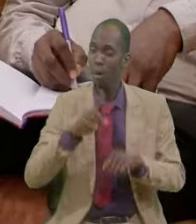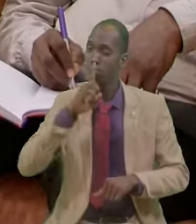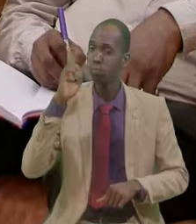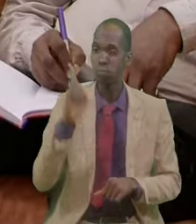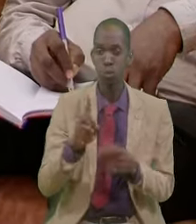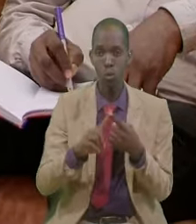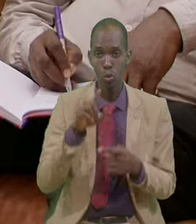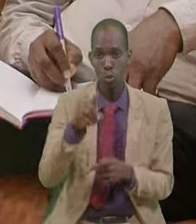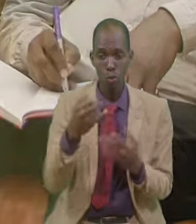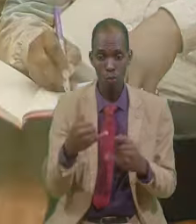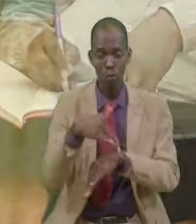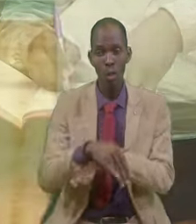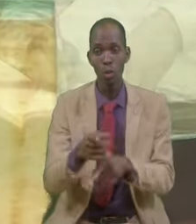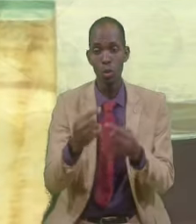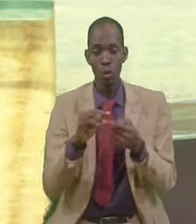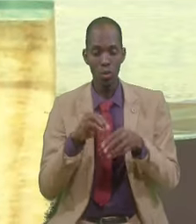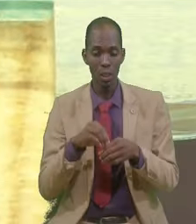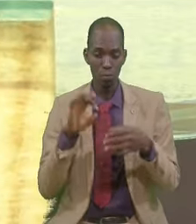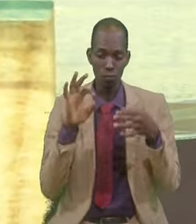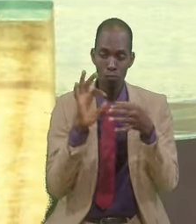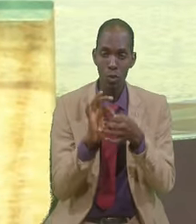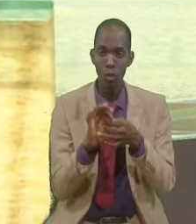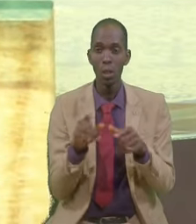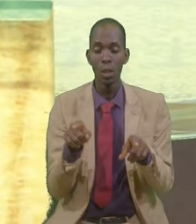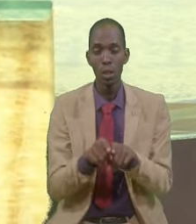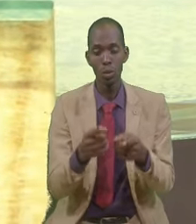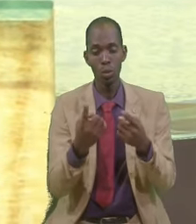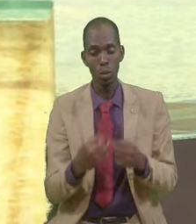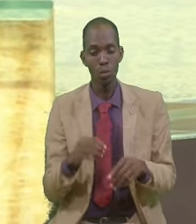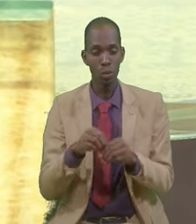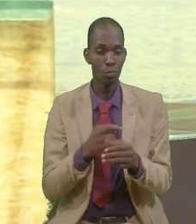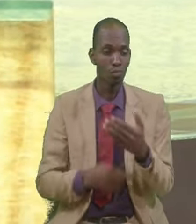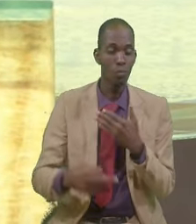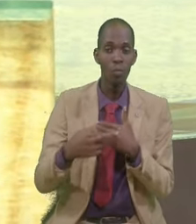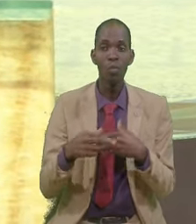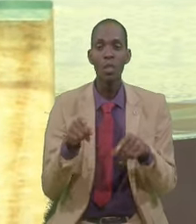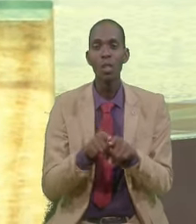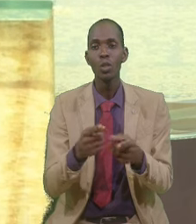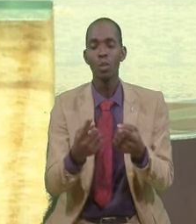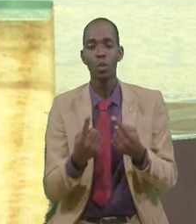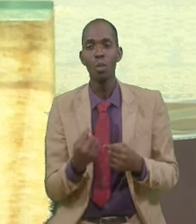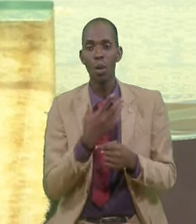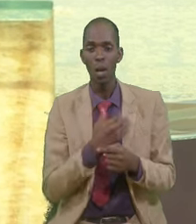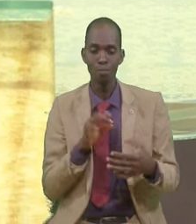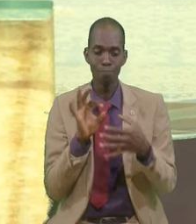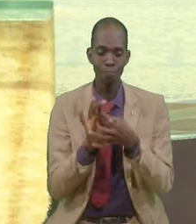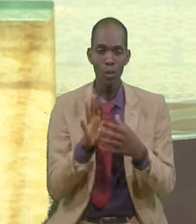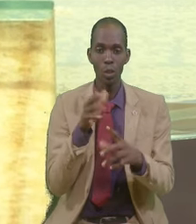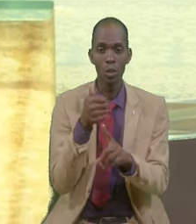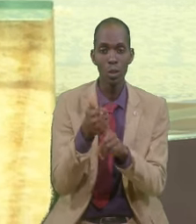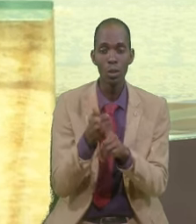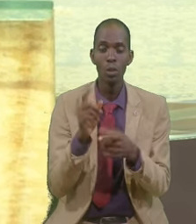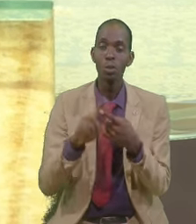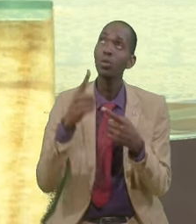you come in connection, as you come, reconciliation. As you come and you attach yourself to